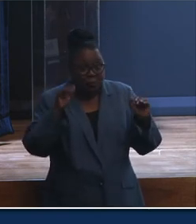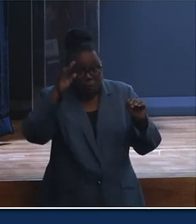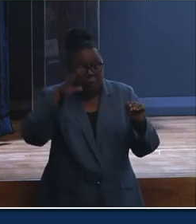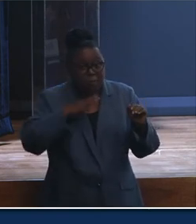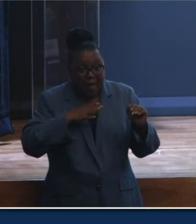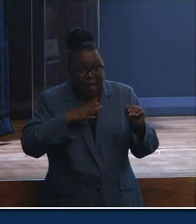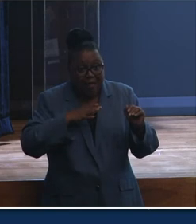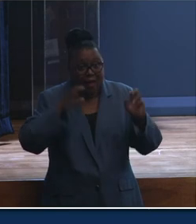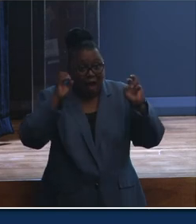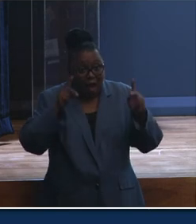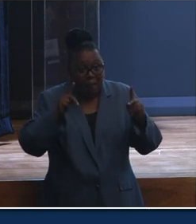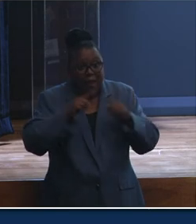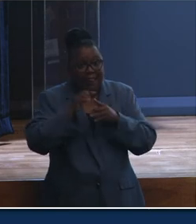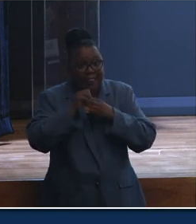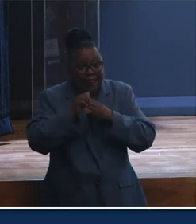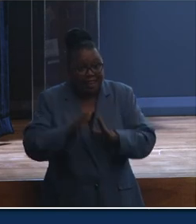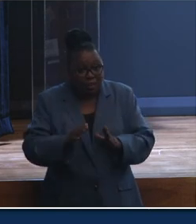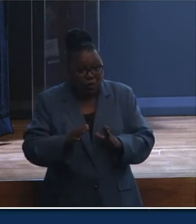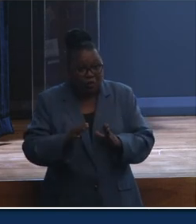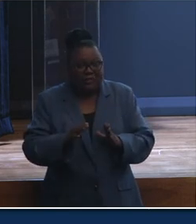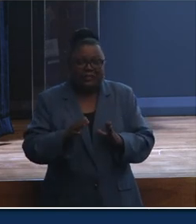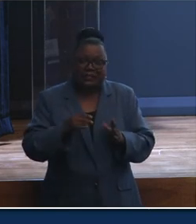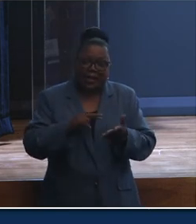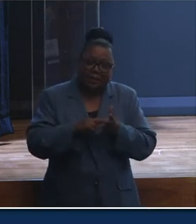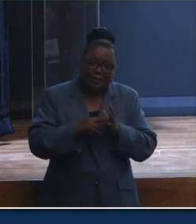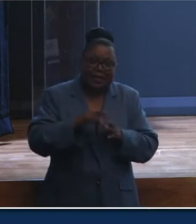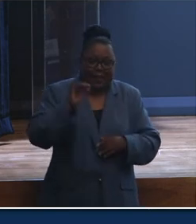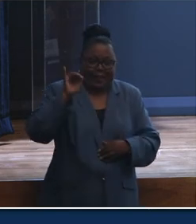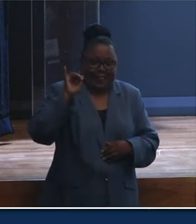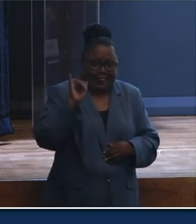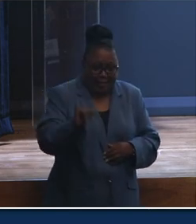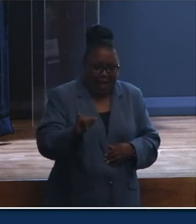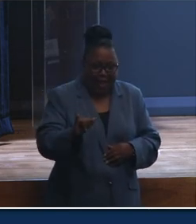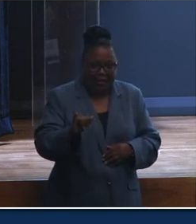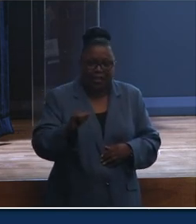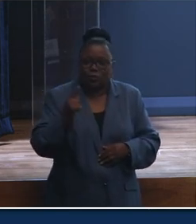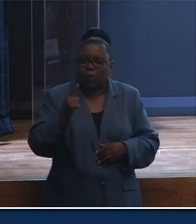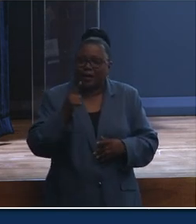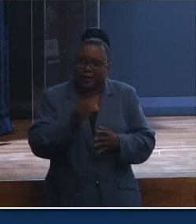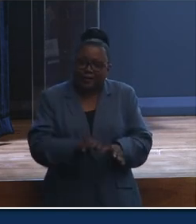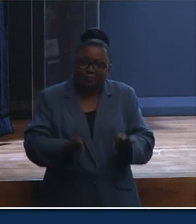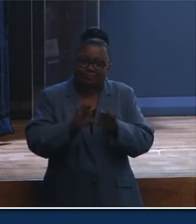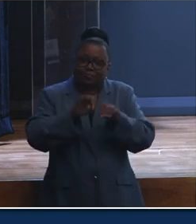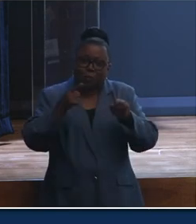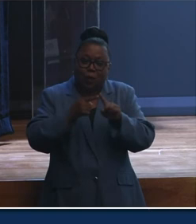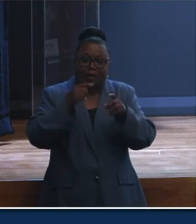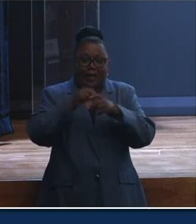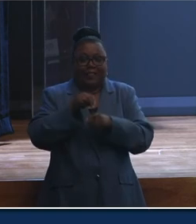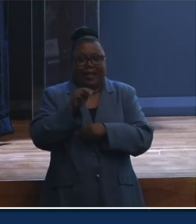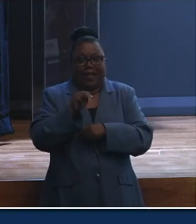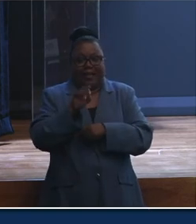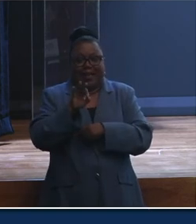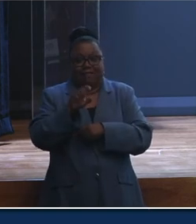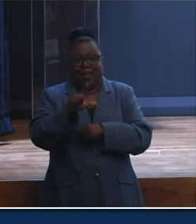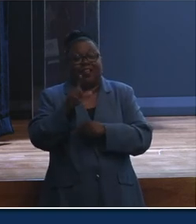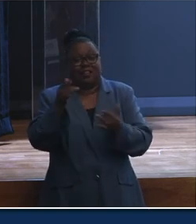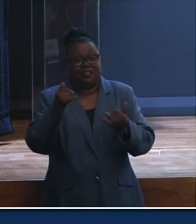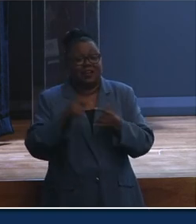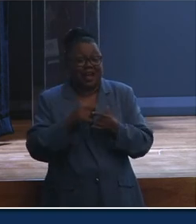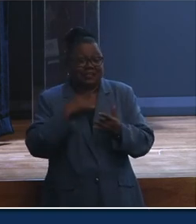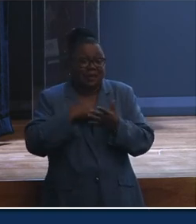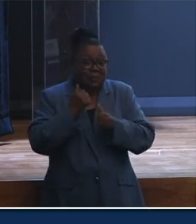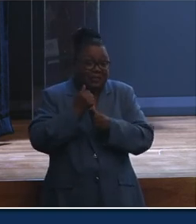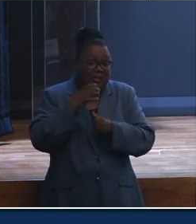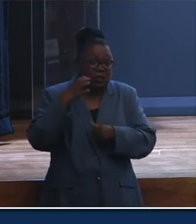men, mm-hmm. up, and these leaders, I mean, that I think has been one of the keys in the NFL. First of all, they do now have some